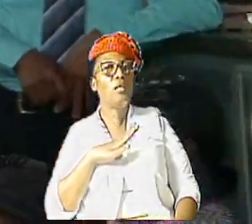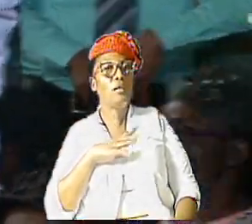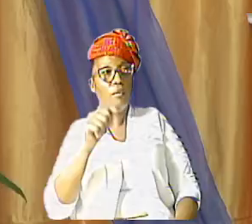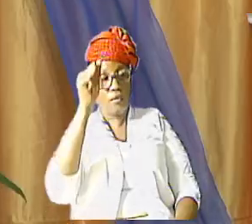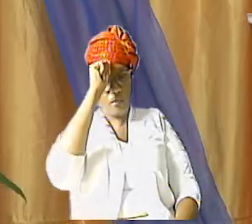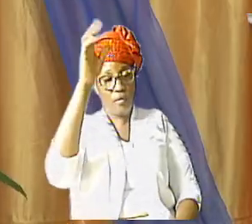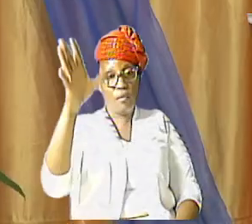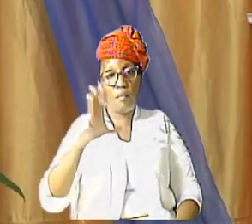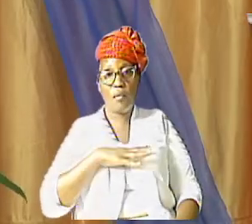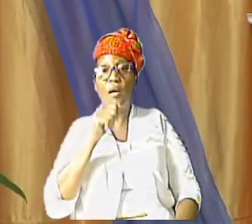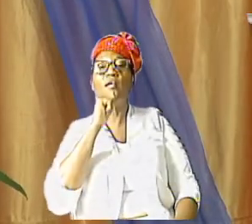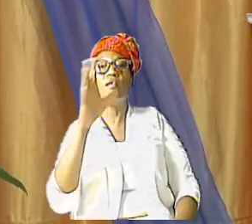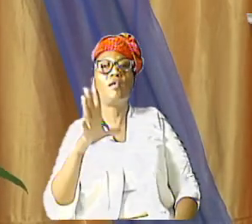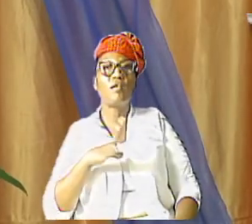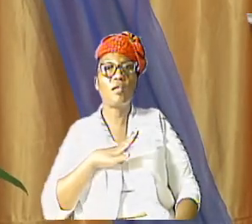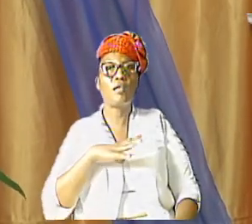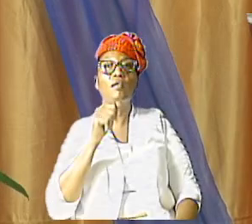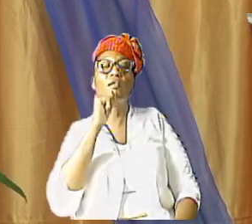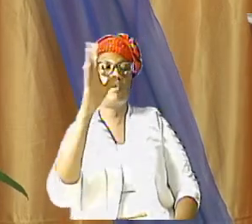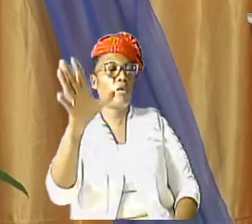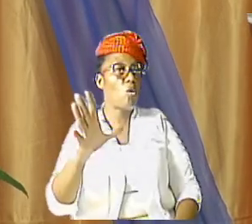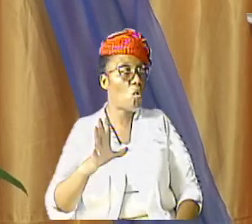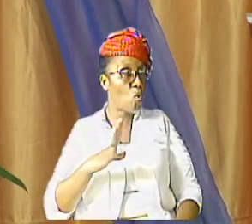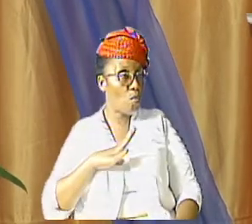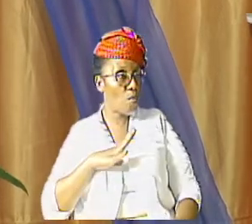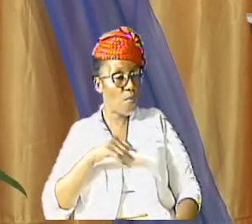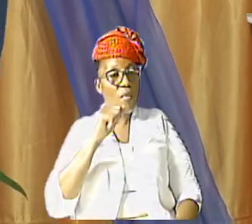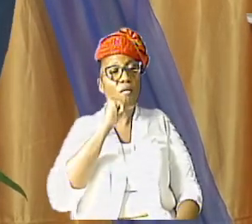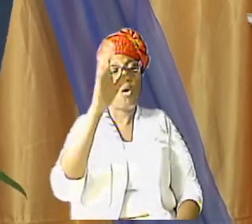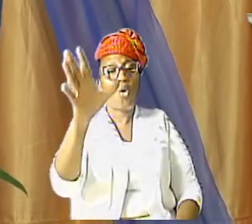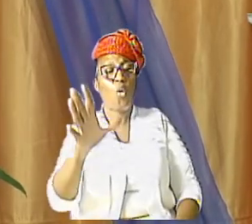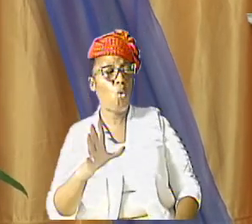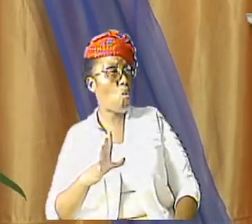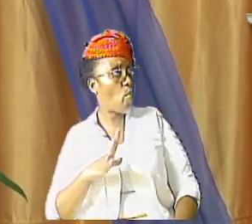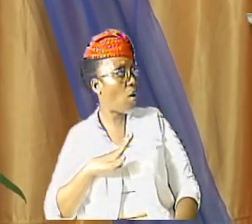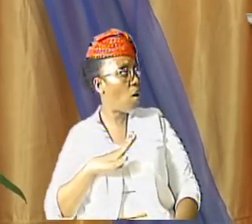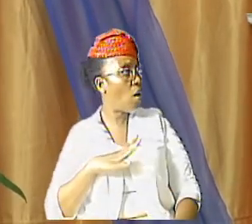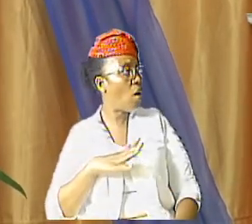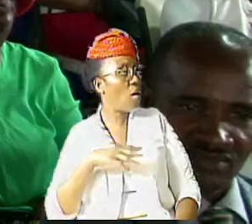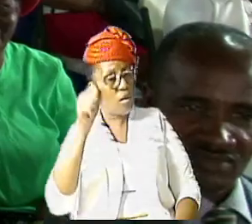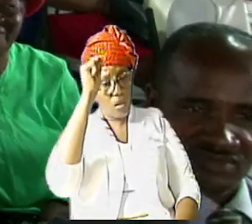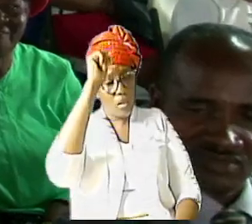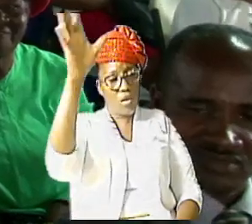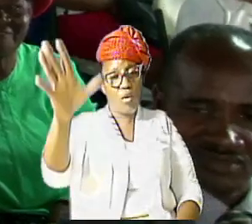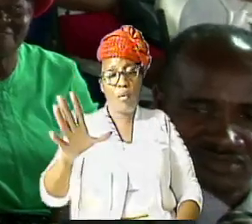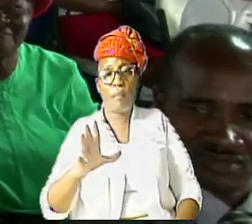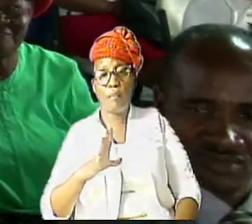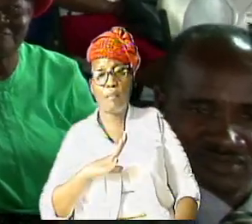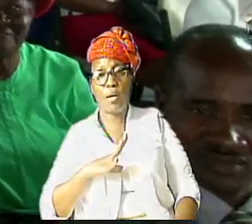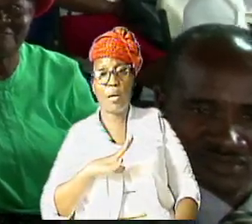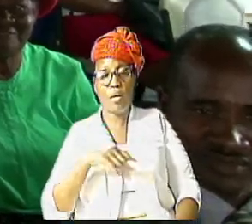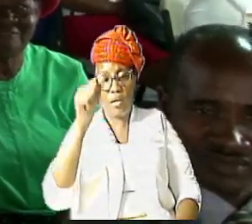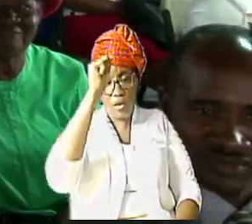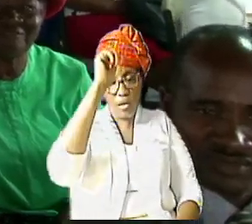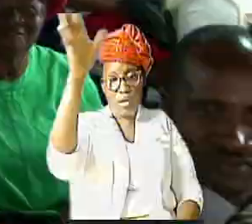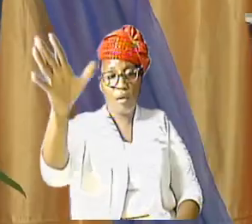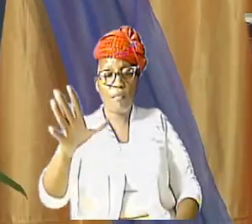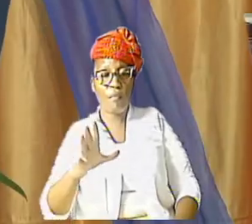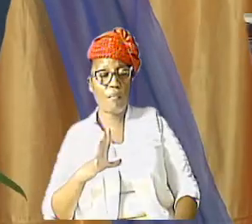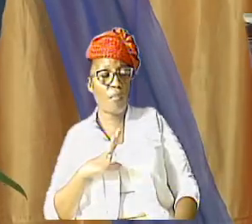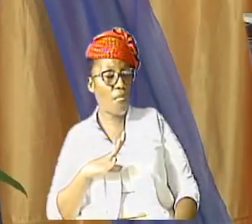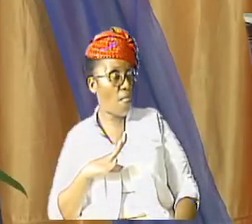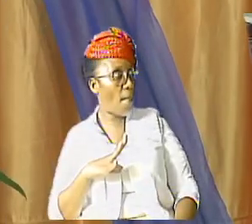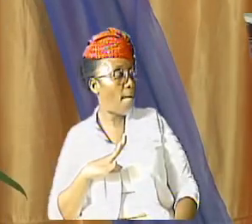Ashley Grant, Nakita Shand, Suzette Clark, John Morgan, Kimani Ellis,